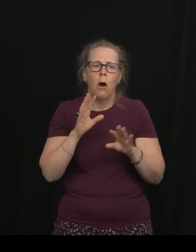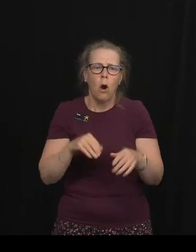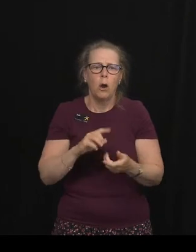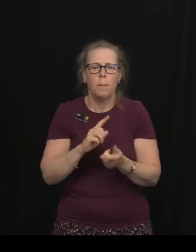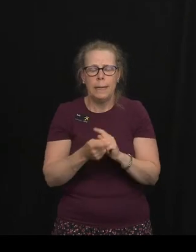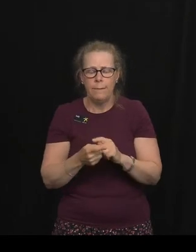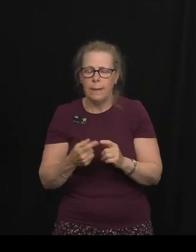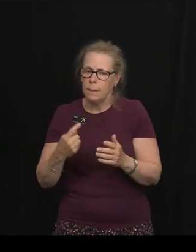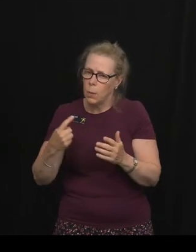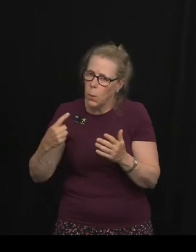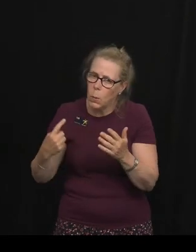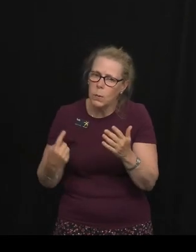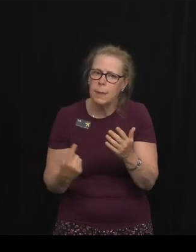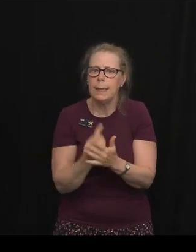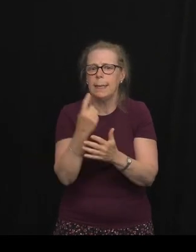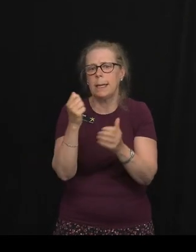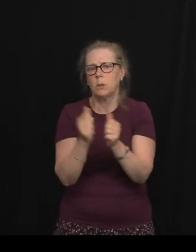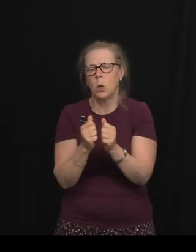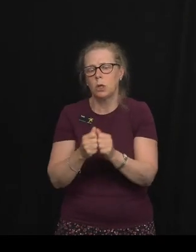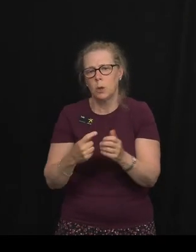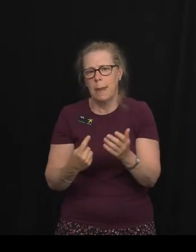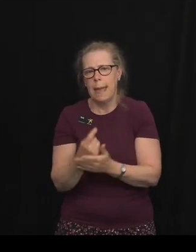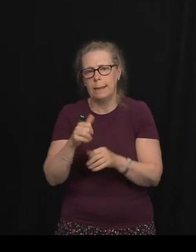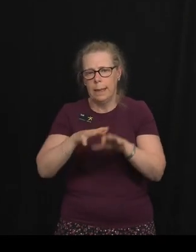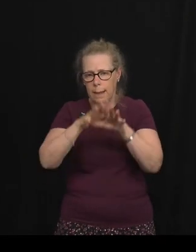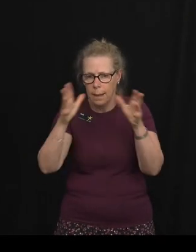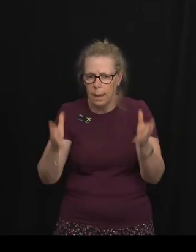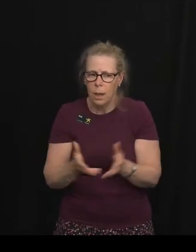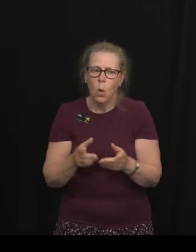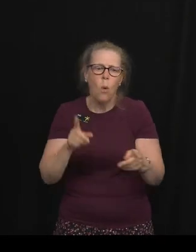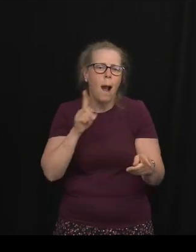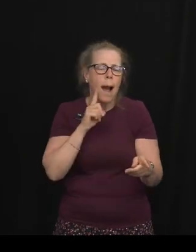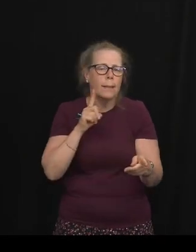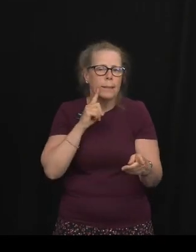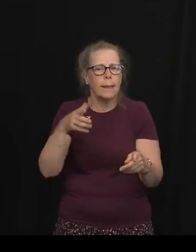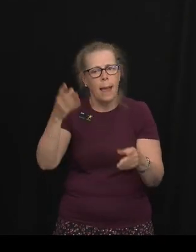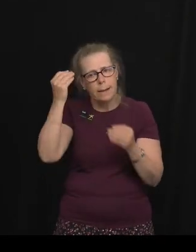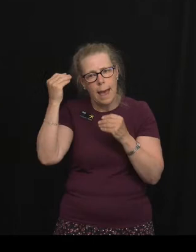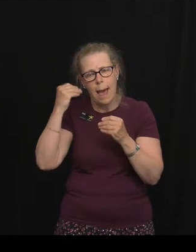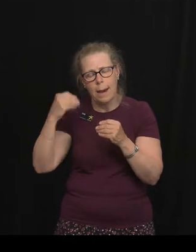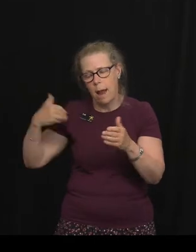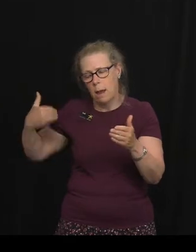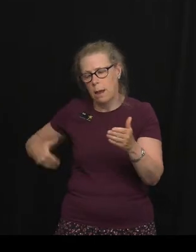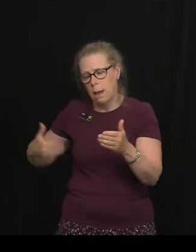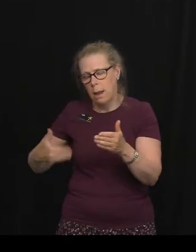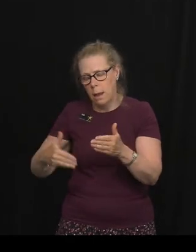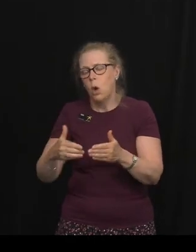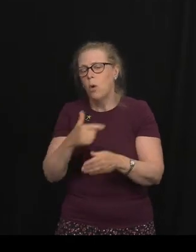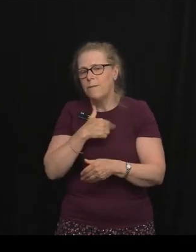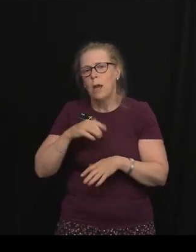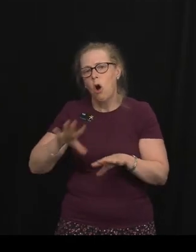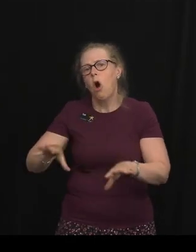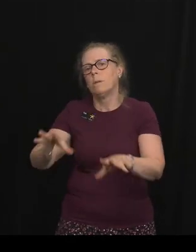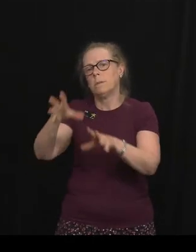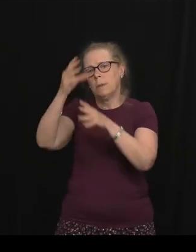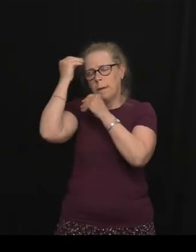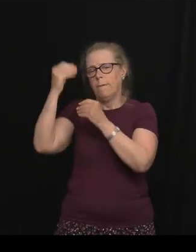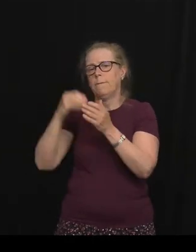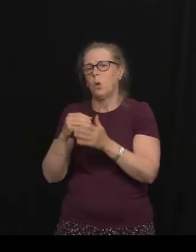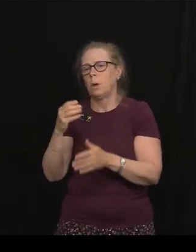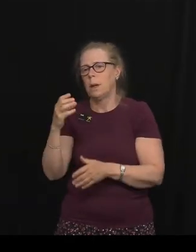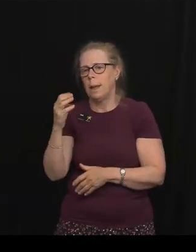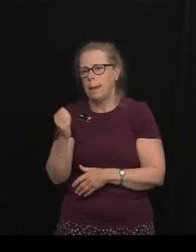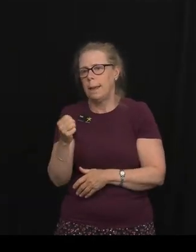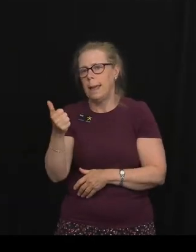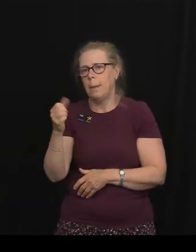unique things happening on the globe. And one can always learn from the past. And we learned from what happened at the Ebola outbreak